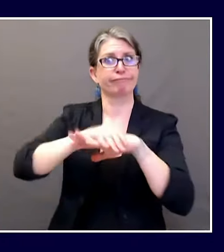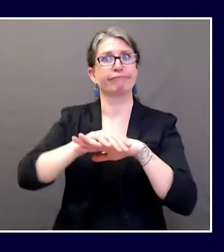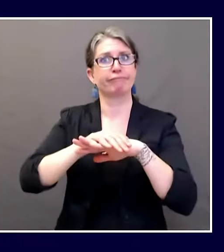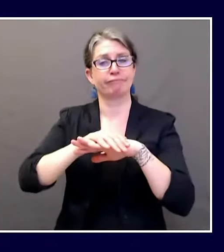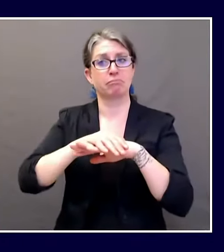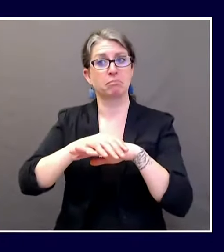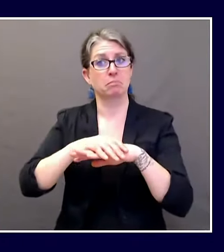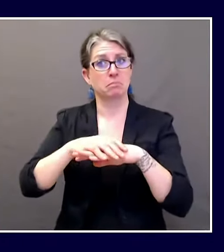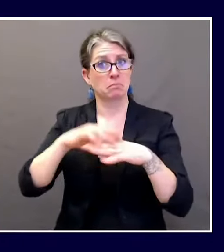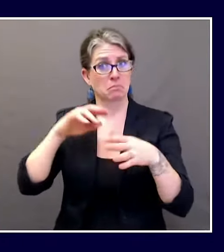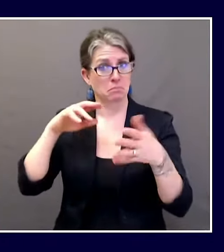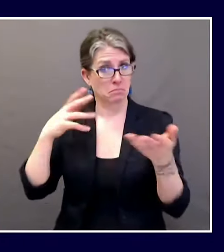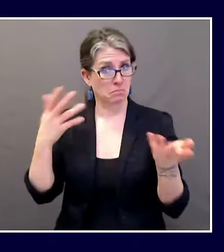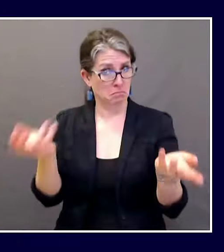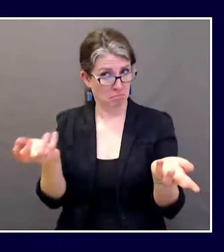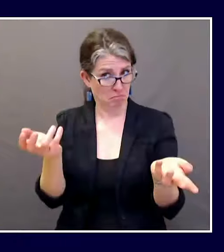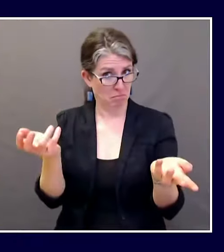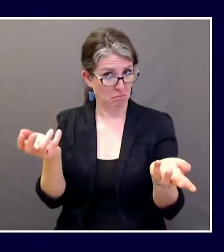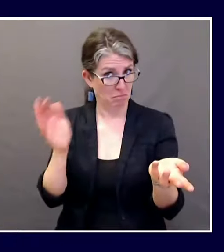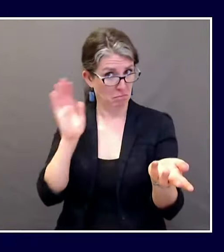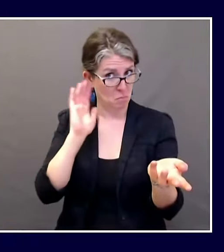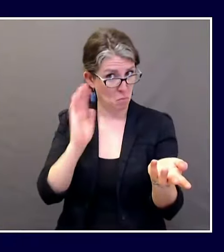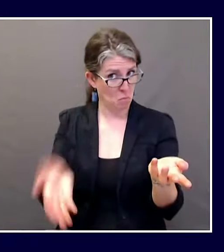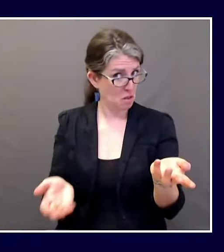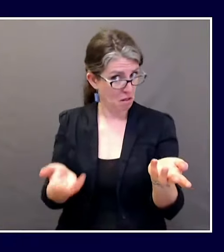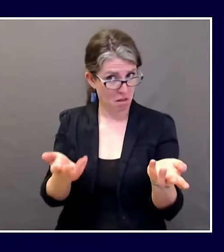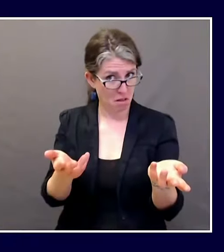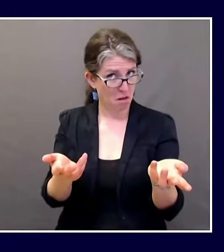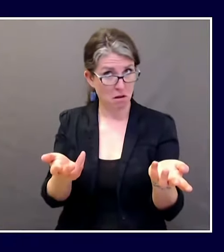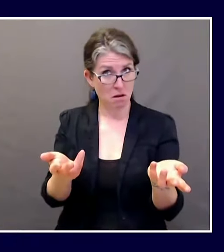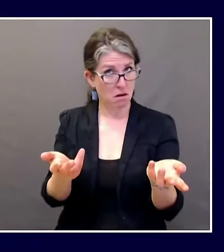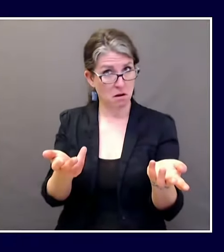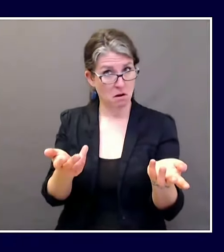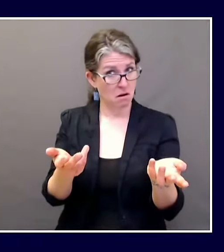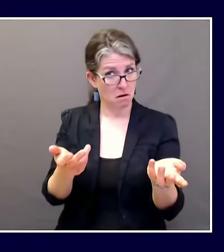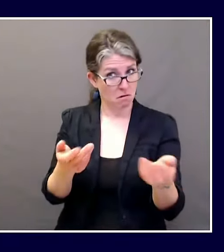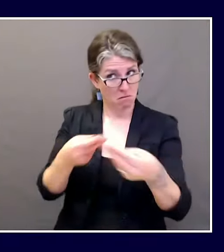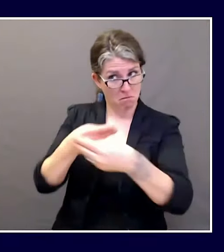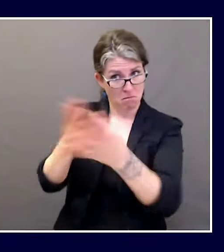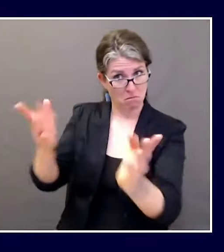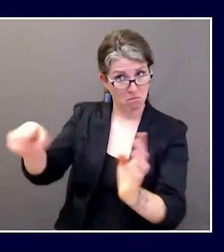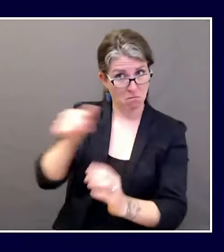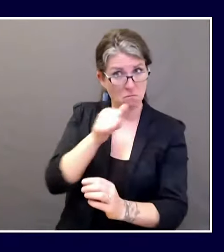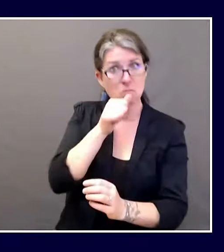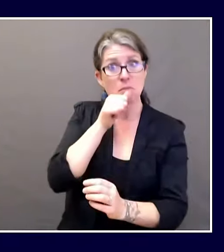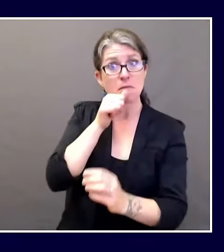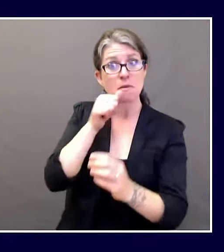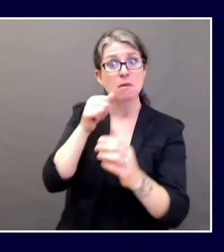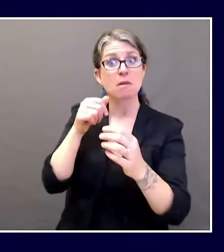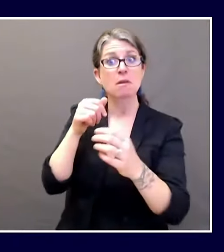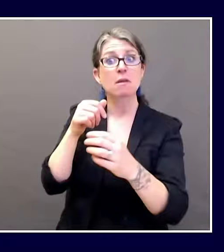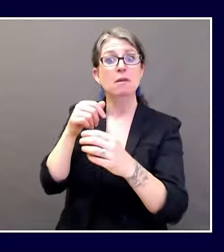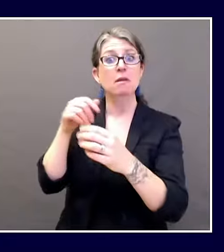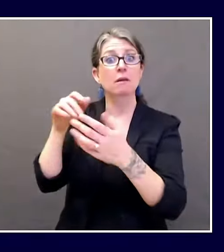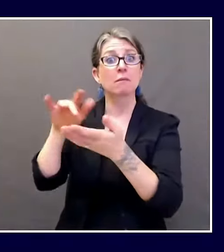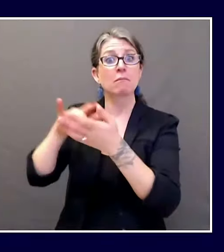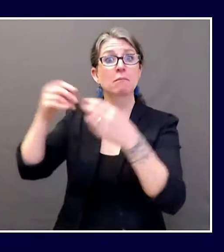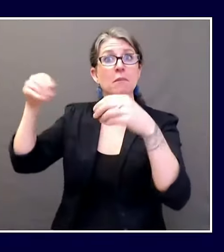temporary, I don't want to say like exclusion from doses, but if this is just a temporary effort. Yeah, that would be a bit